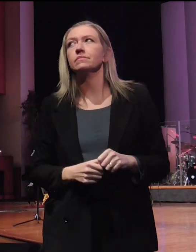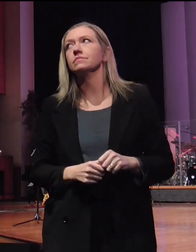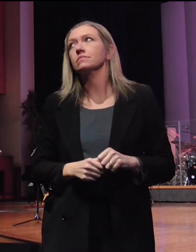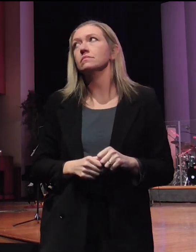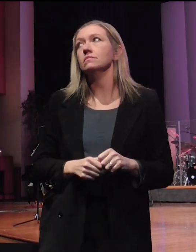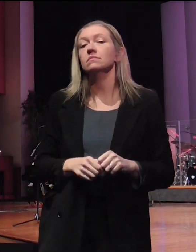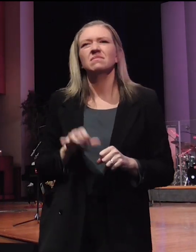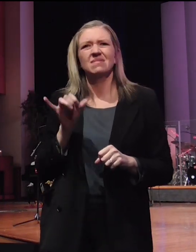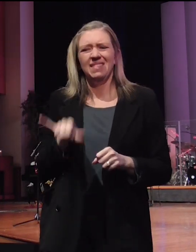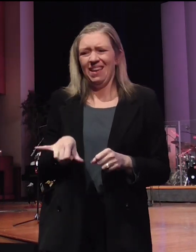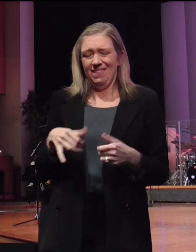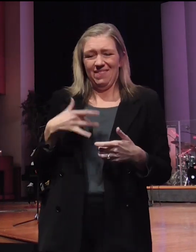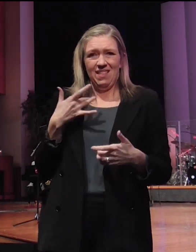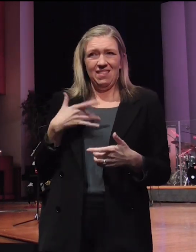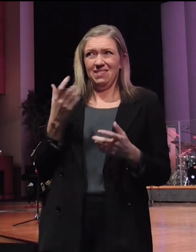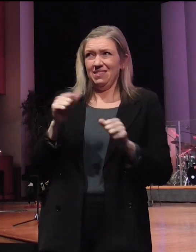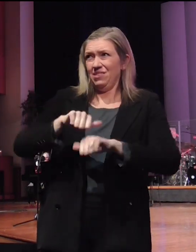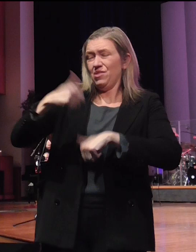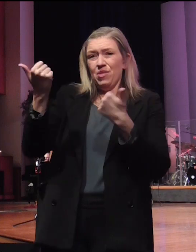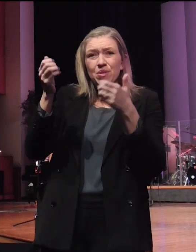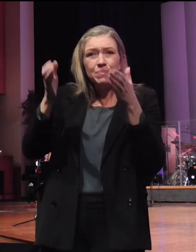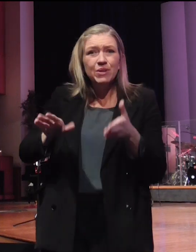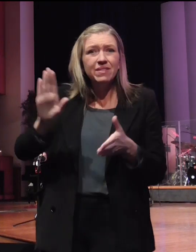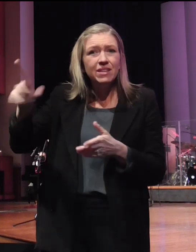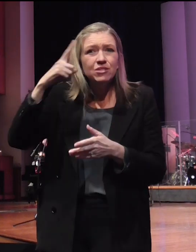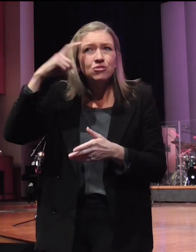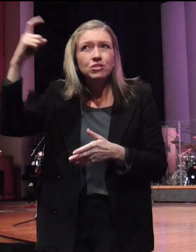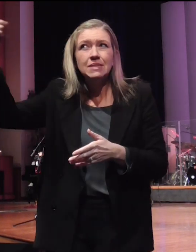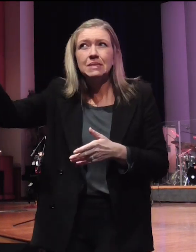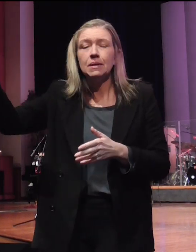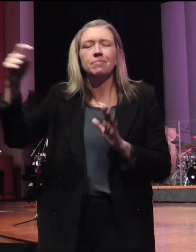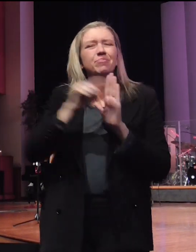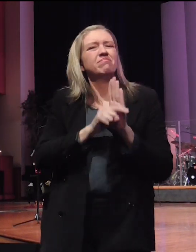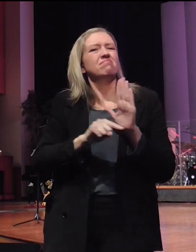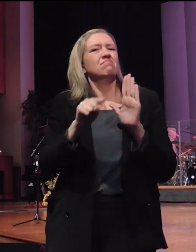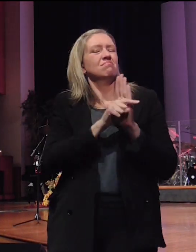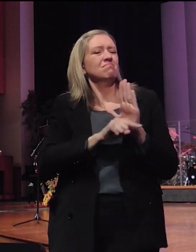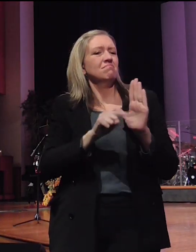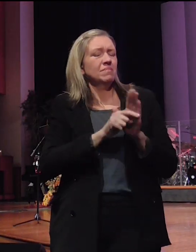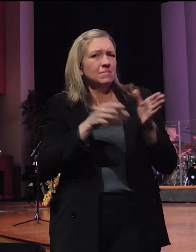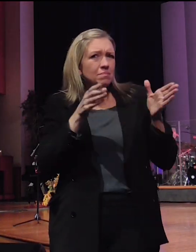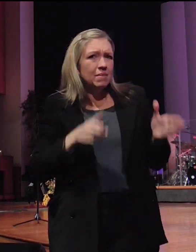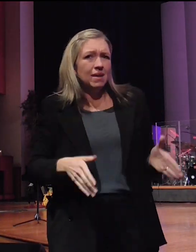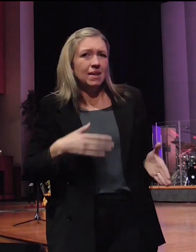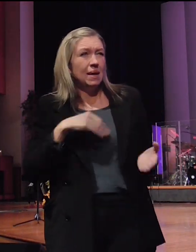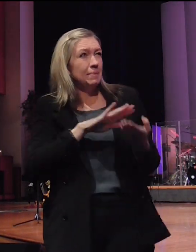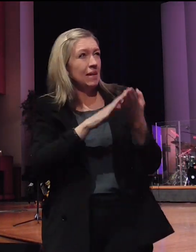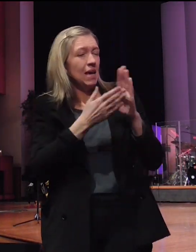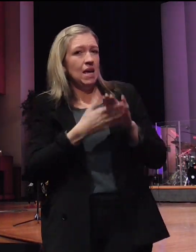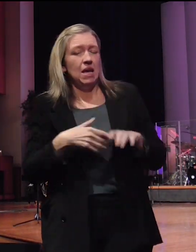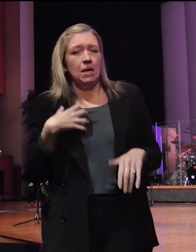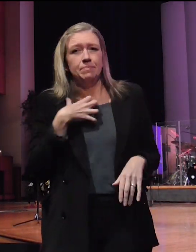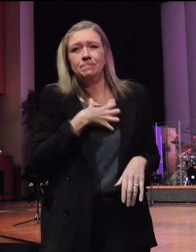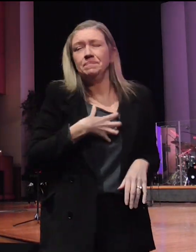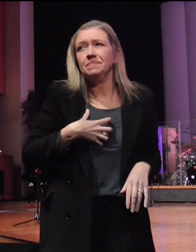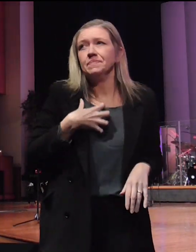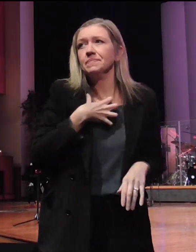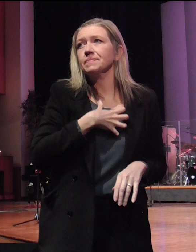But that was someone else's dream. The pitfalls of the man I became.